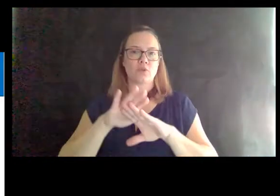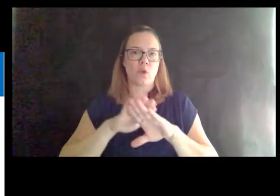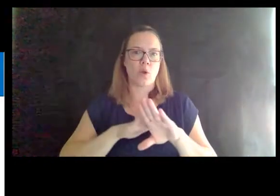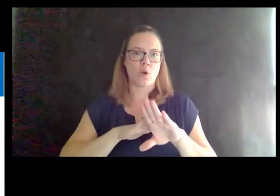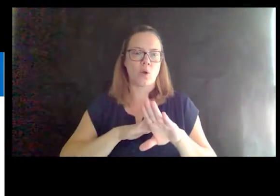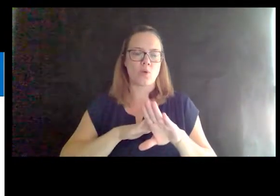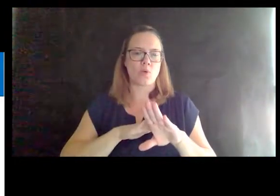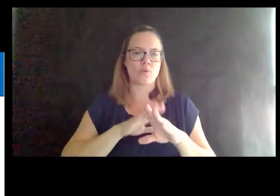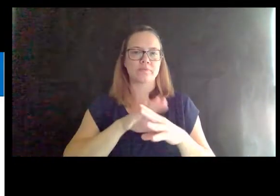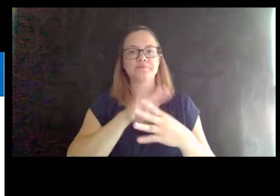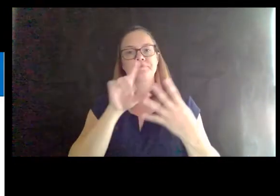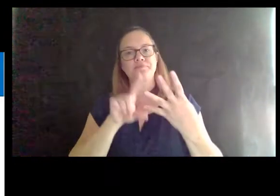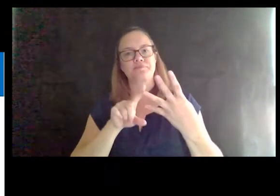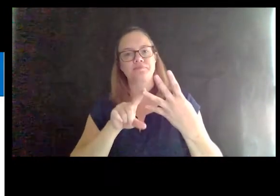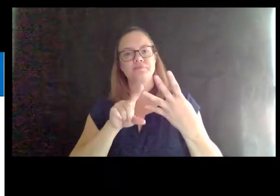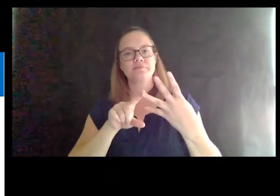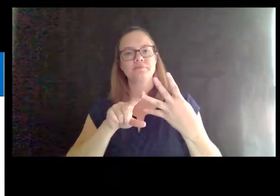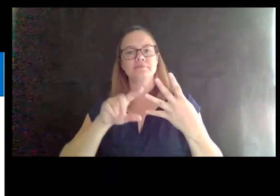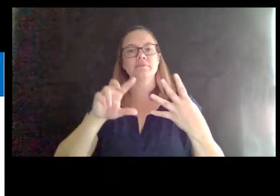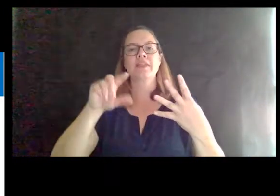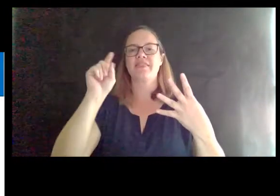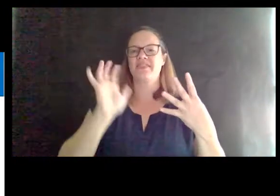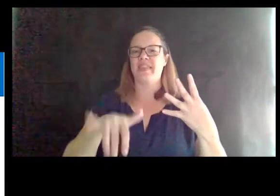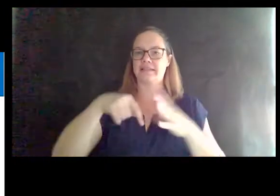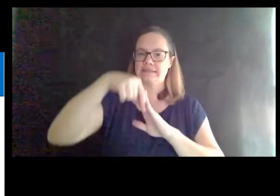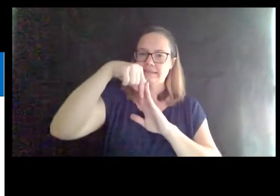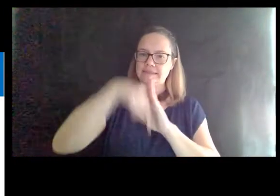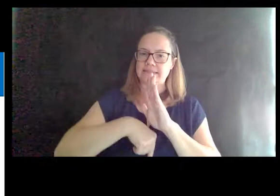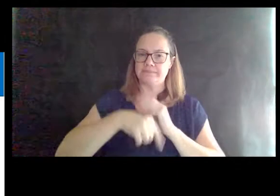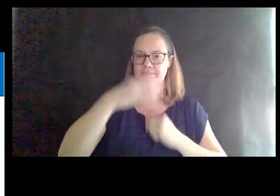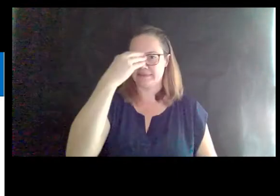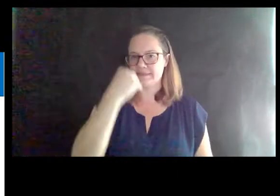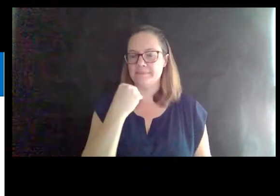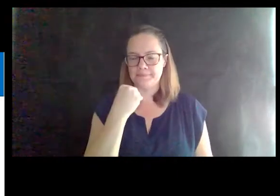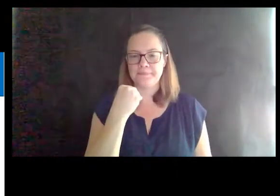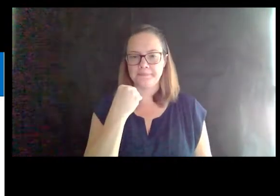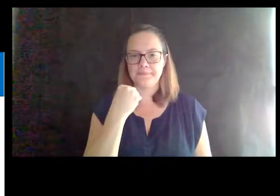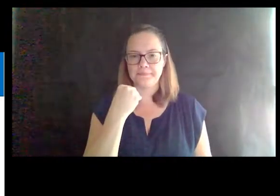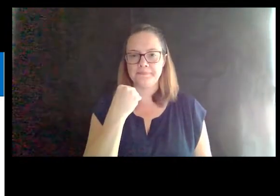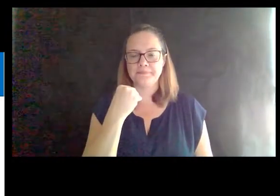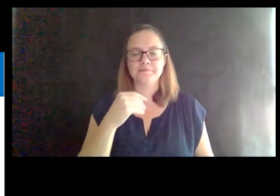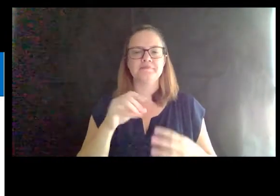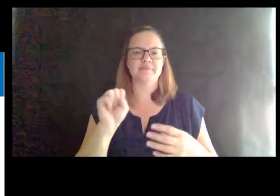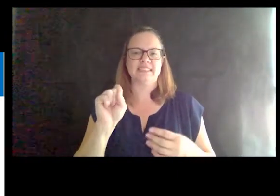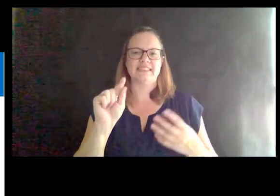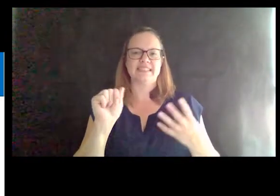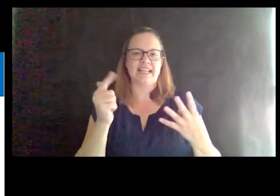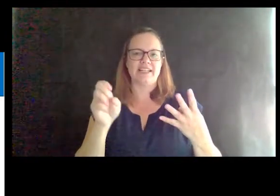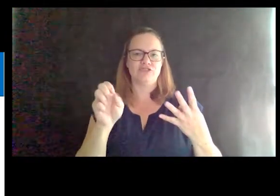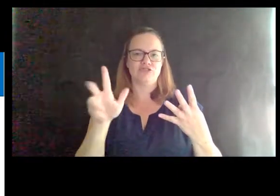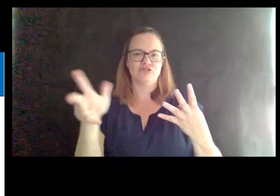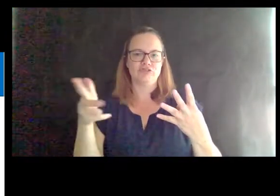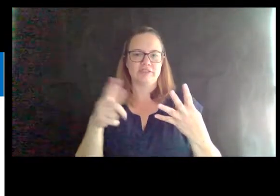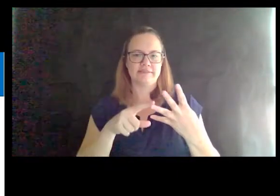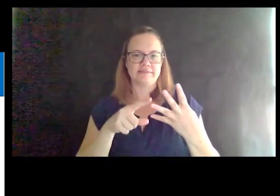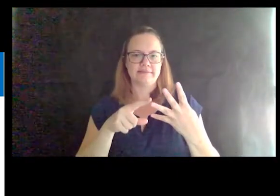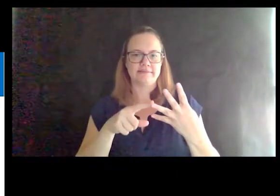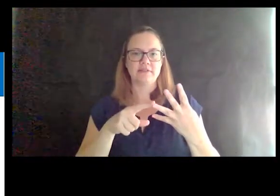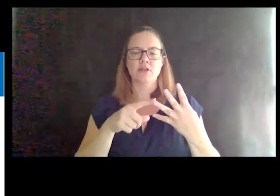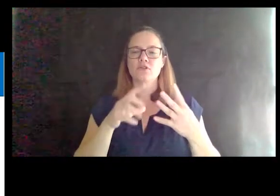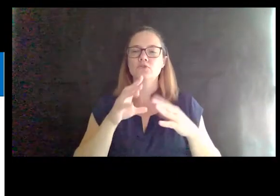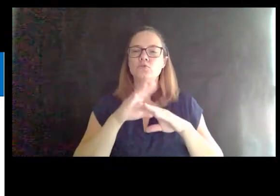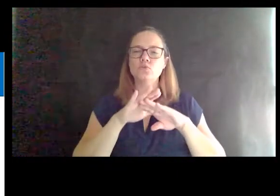So stage three starts to move into that deep sleep. In stage three, extremely